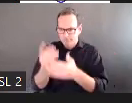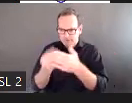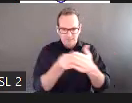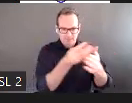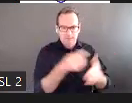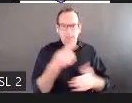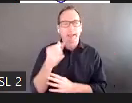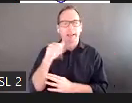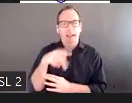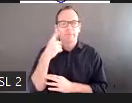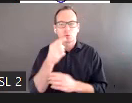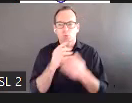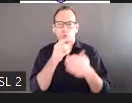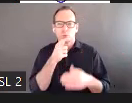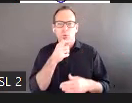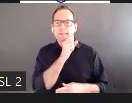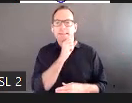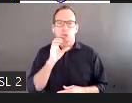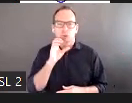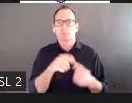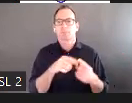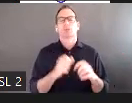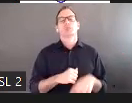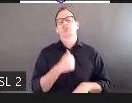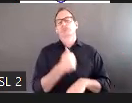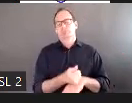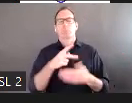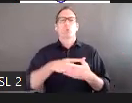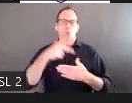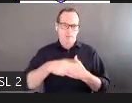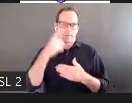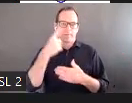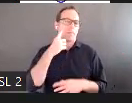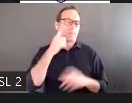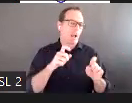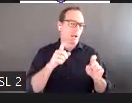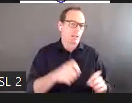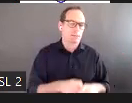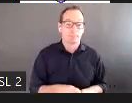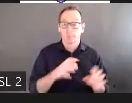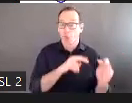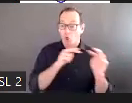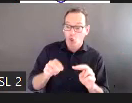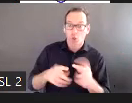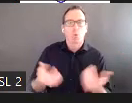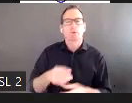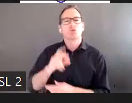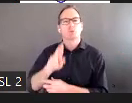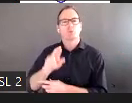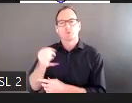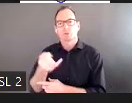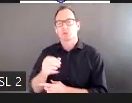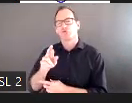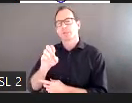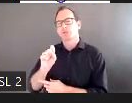Abuse Response Team was started, rooted out of the foundation of restorative justice of family and conflict. And